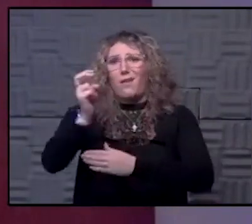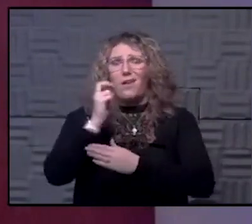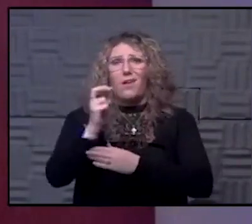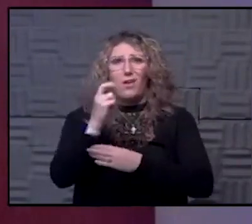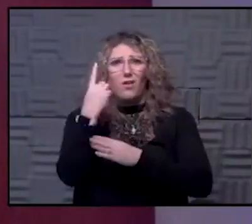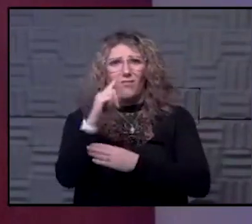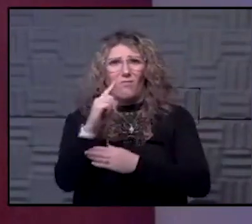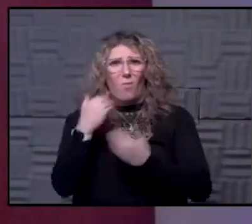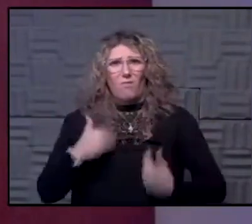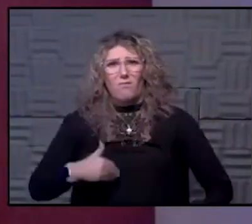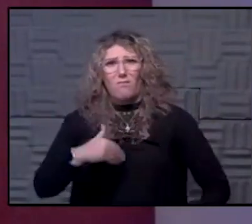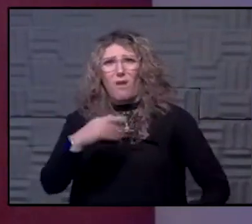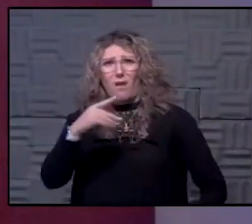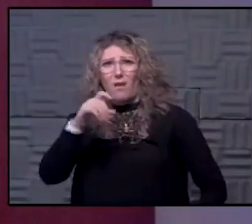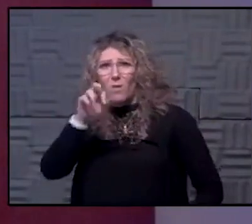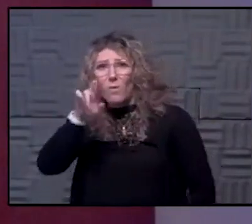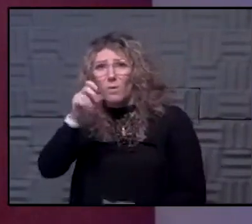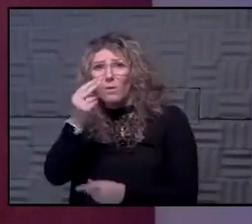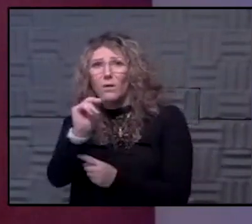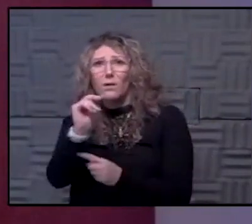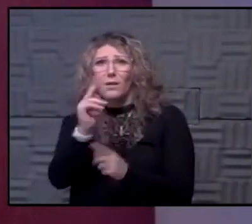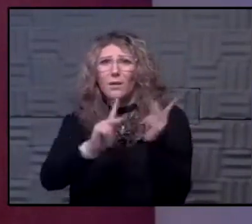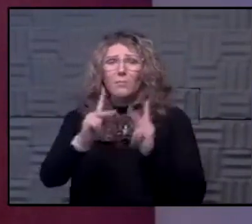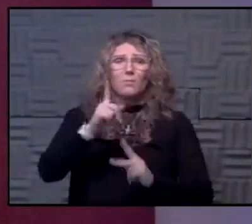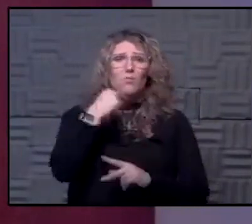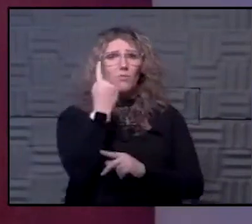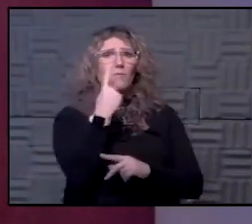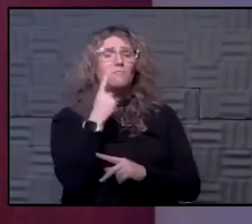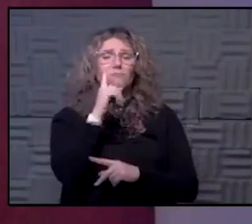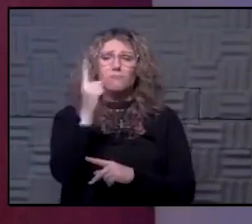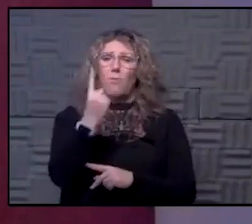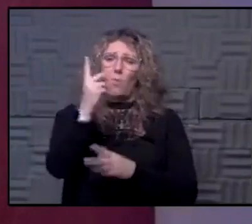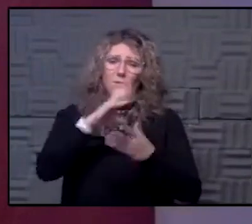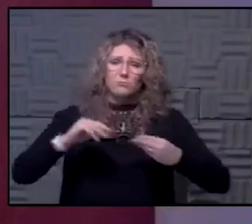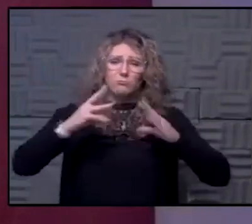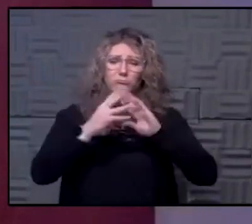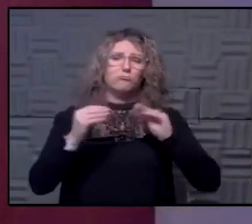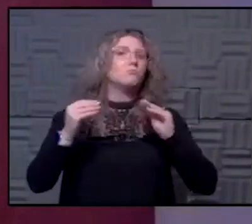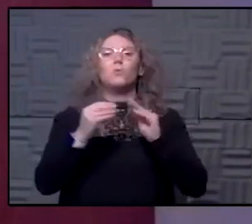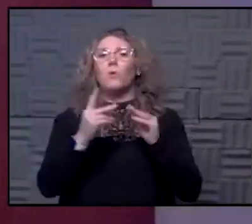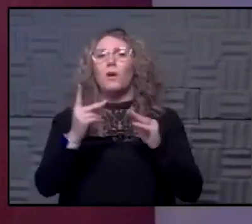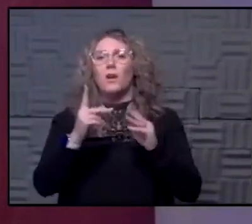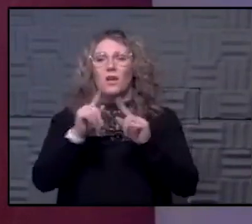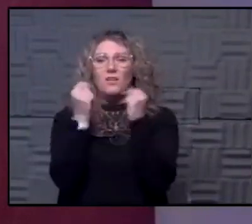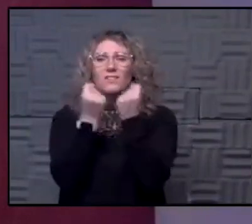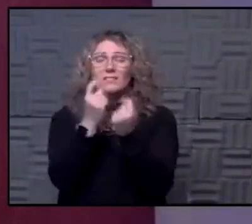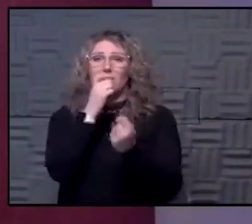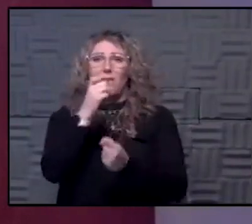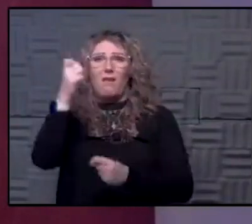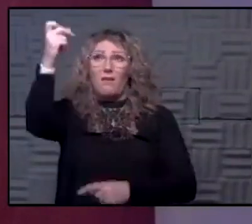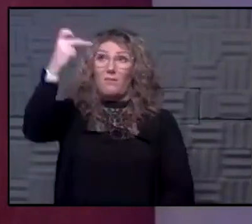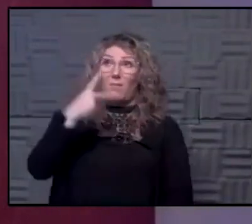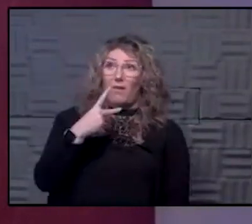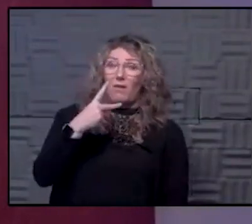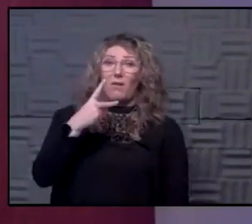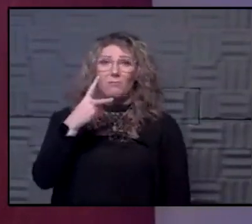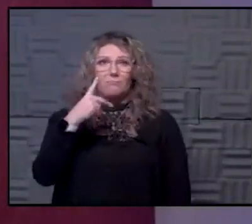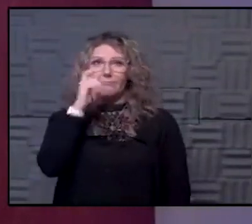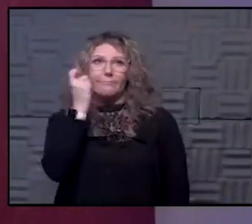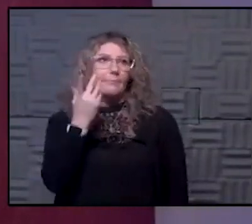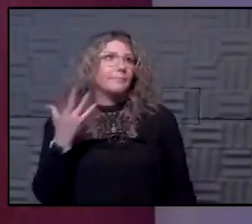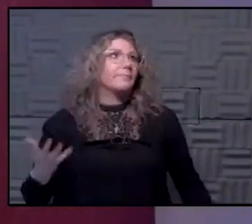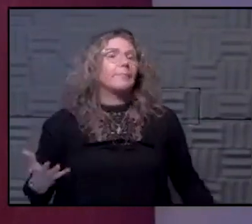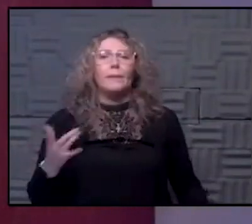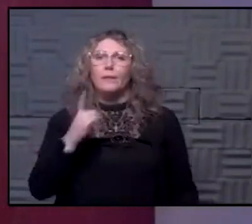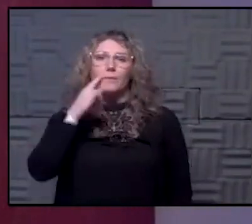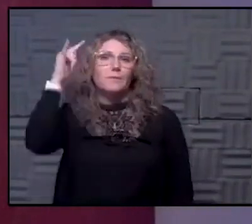just putting people at risk. There's always a story of a procurement team not making it back because they had